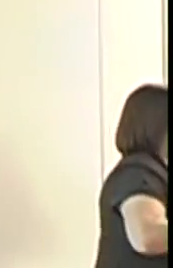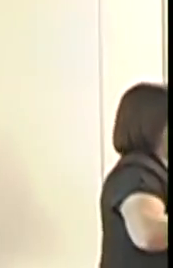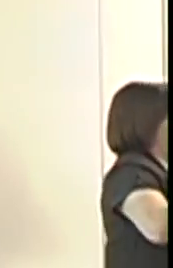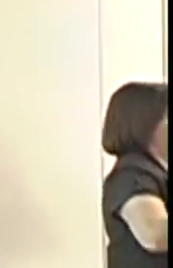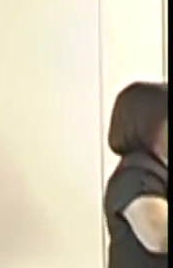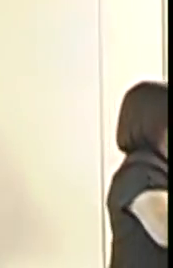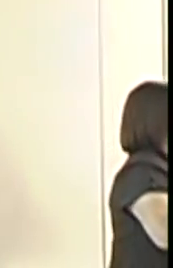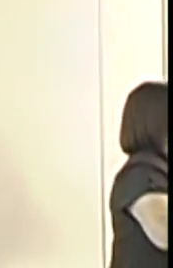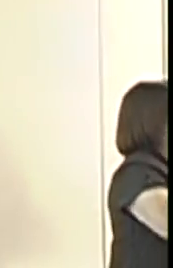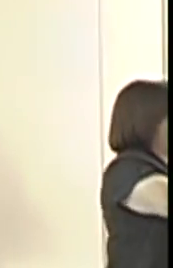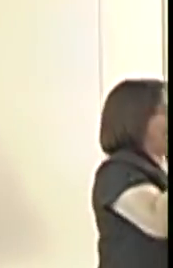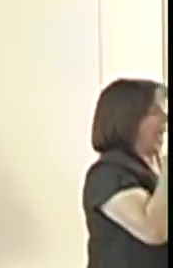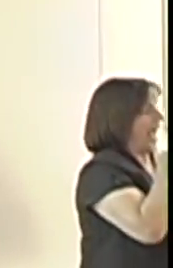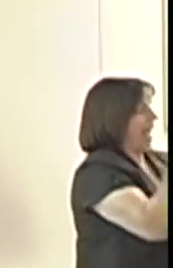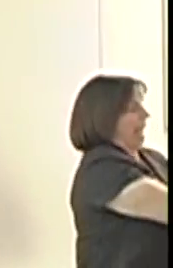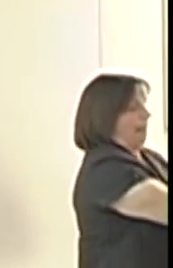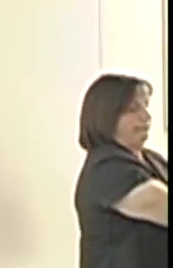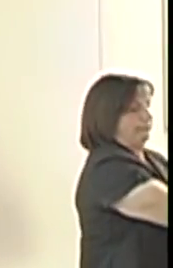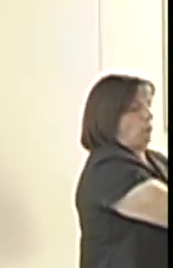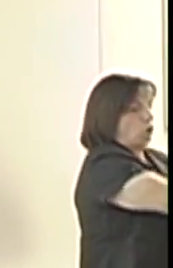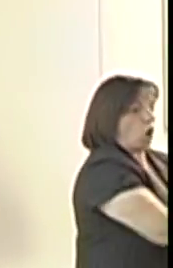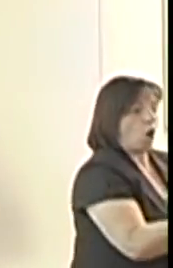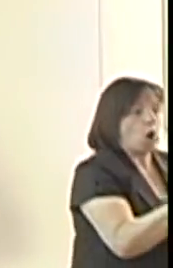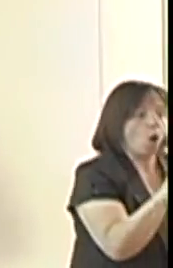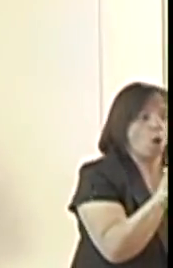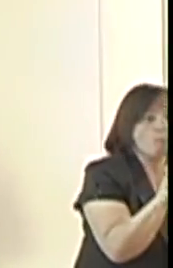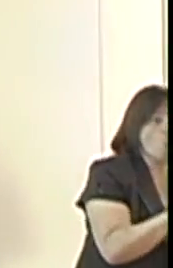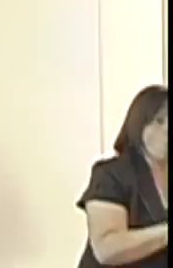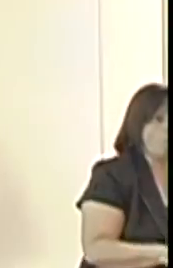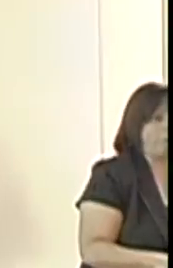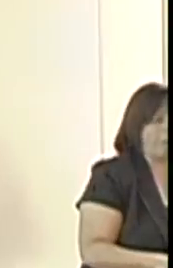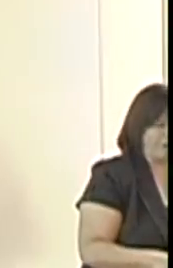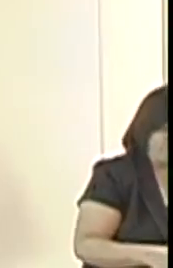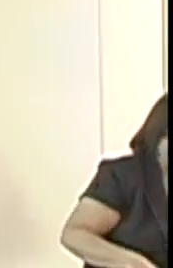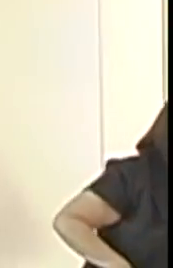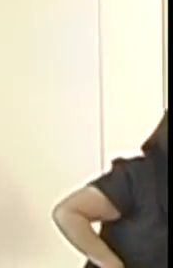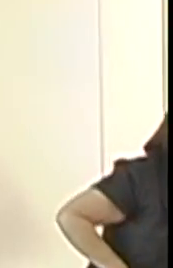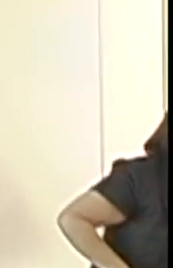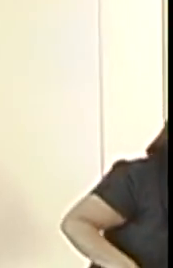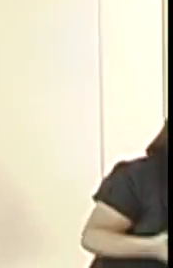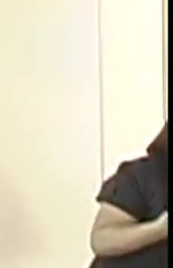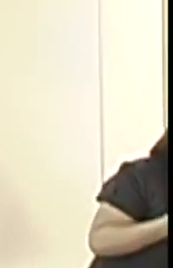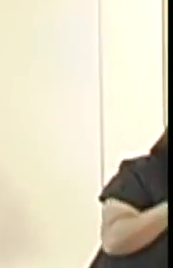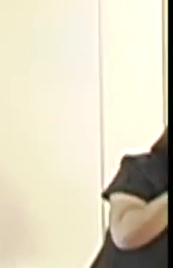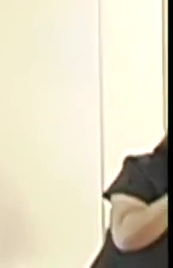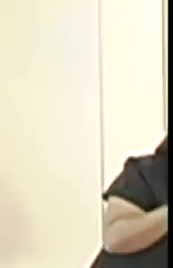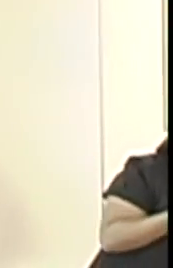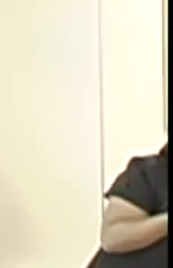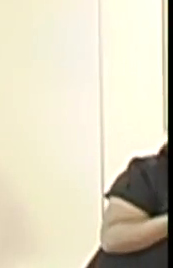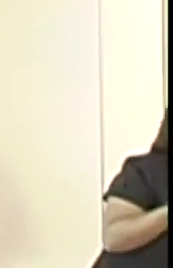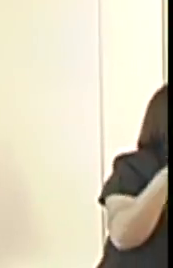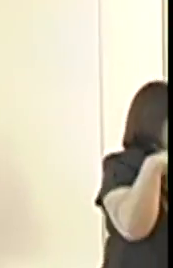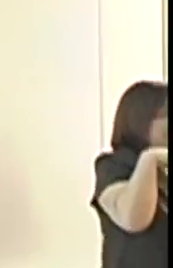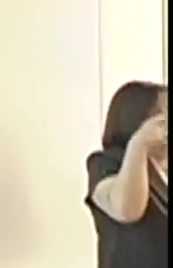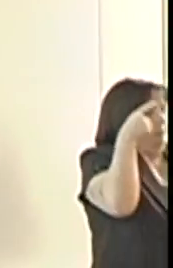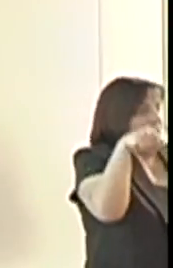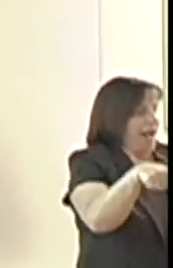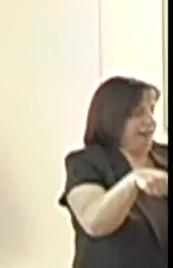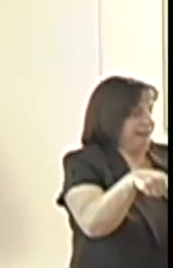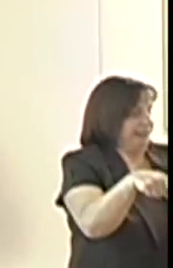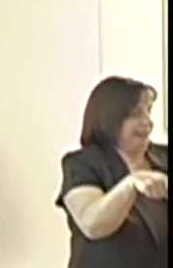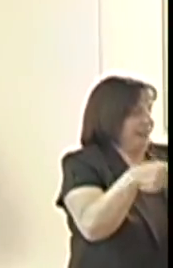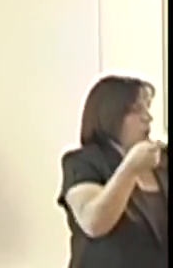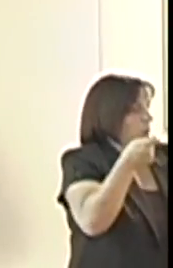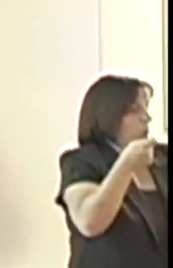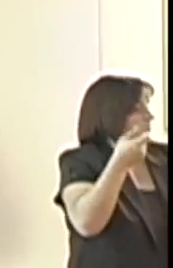more recognizable to parents and experimenters than early attempts to produce speech. And that might be an